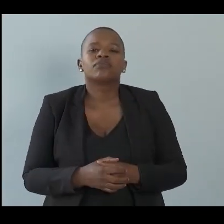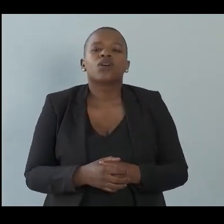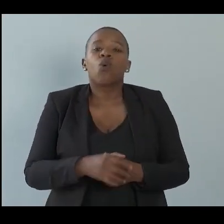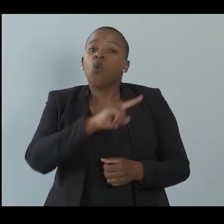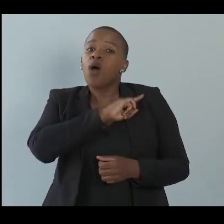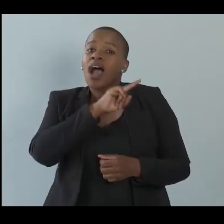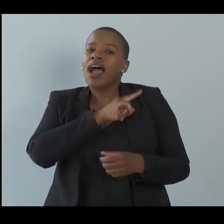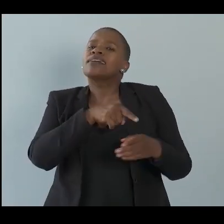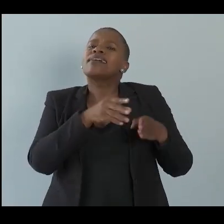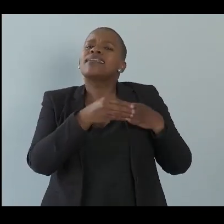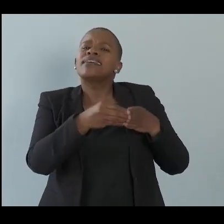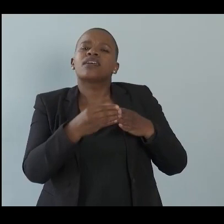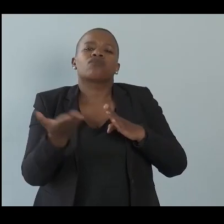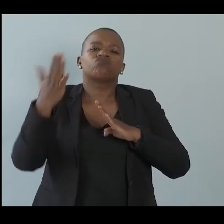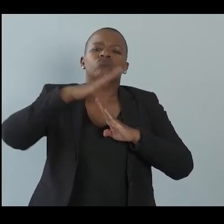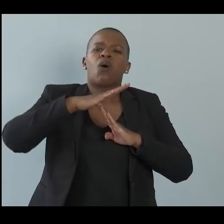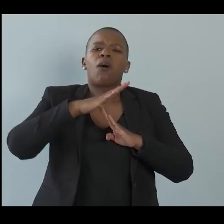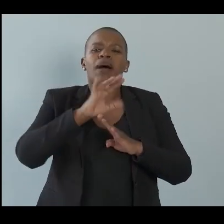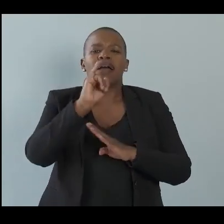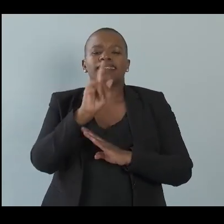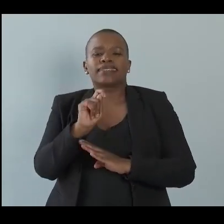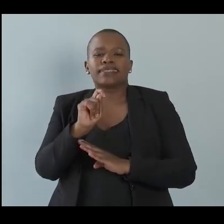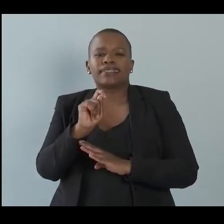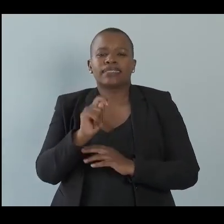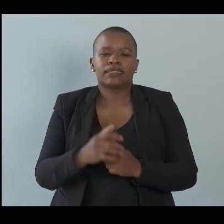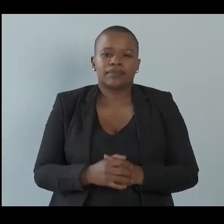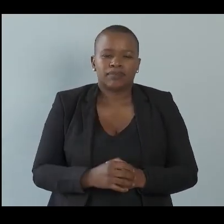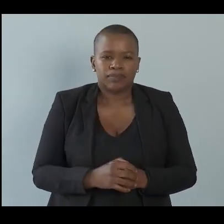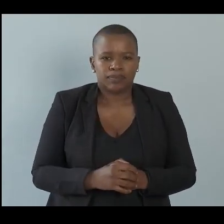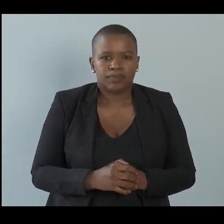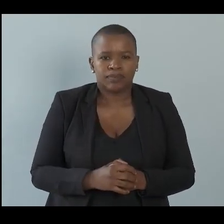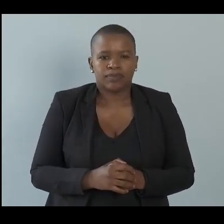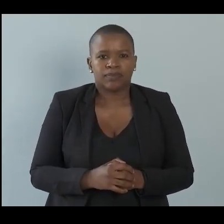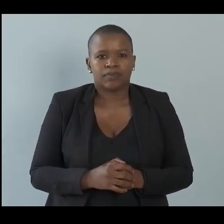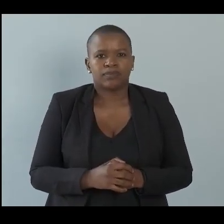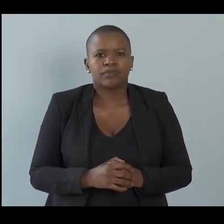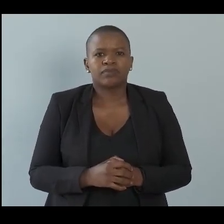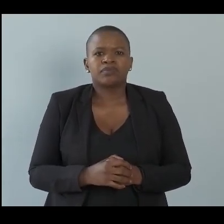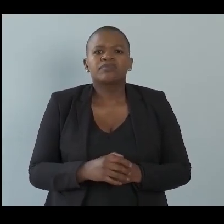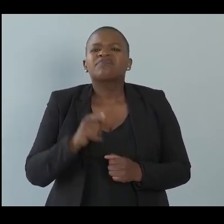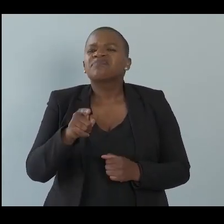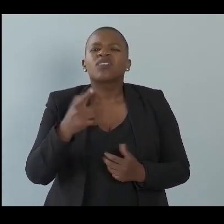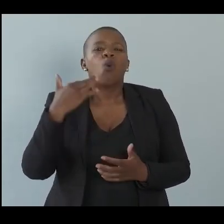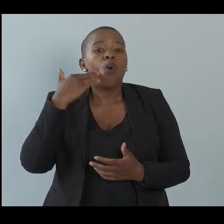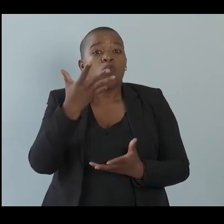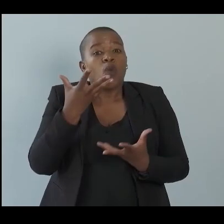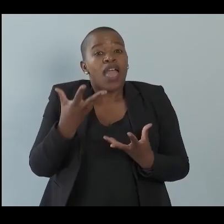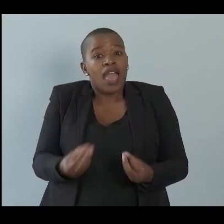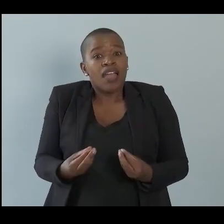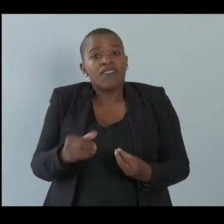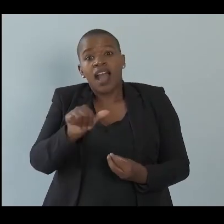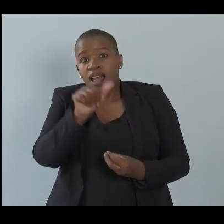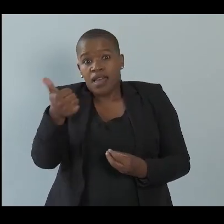our chosen markets. Altron Digital Business will be led by Craig Stewart, who has extensive experience in the design